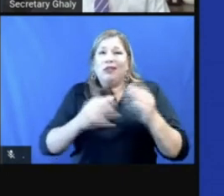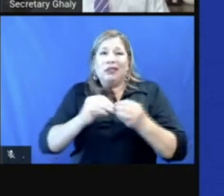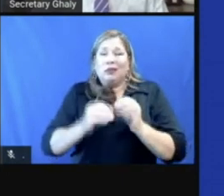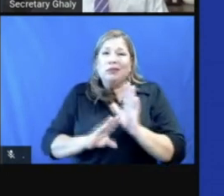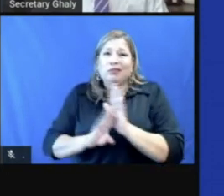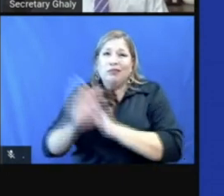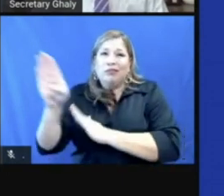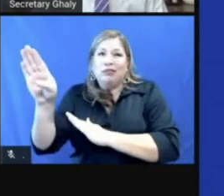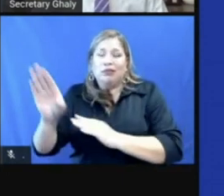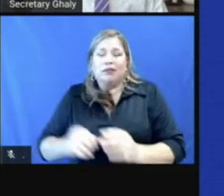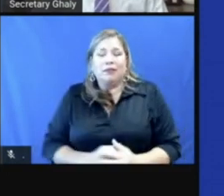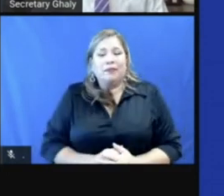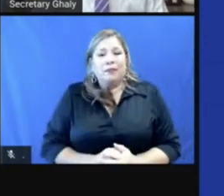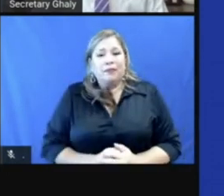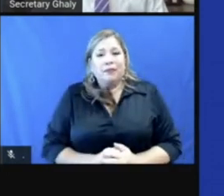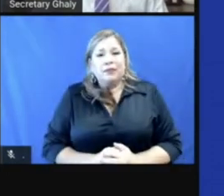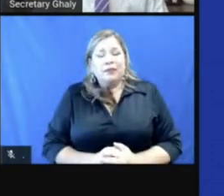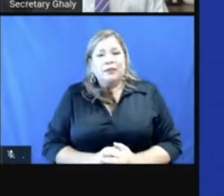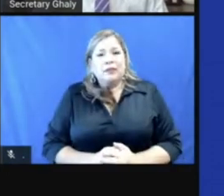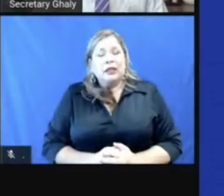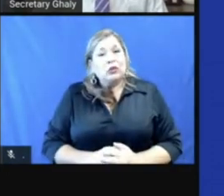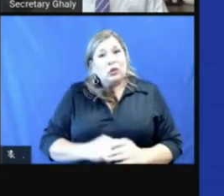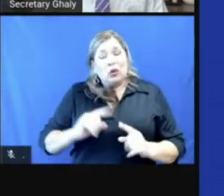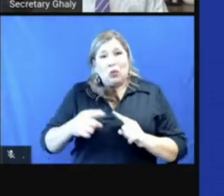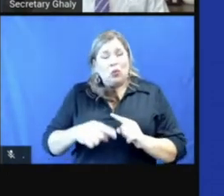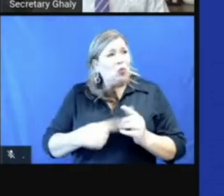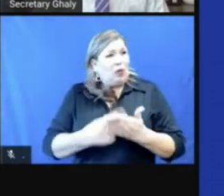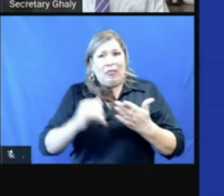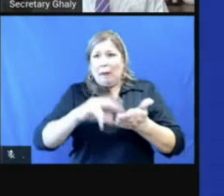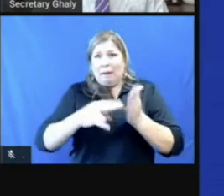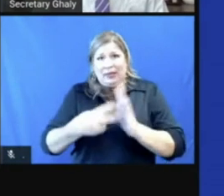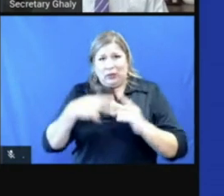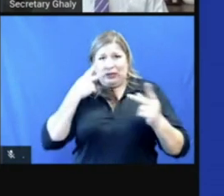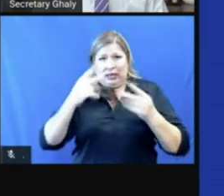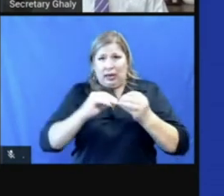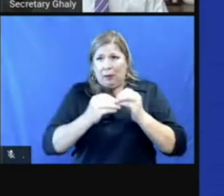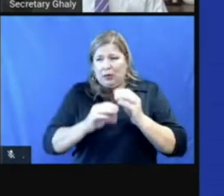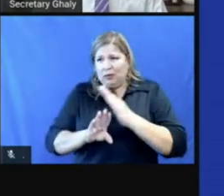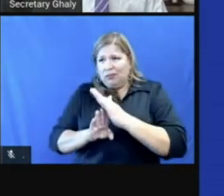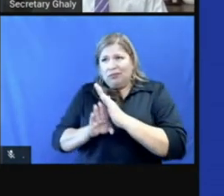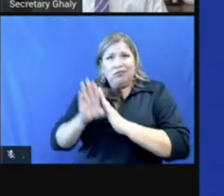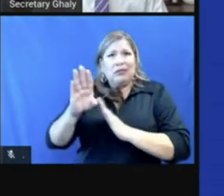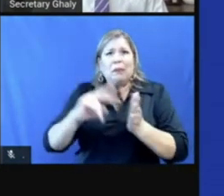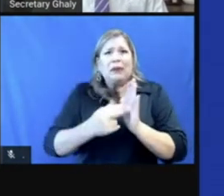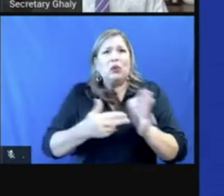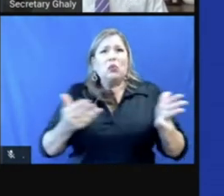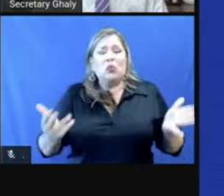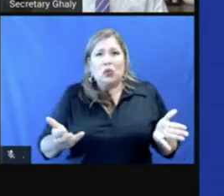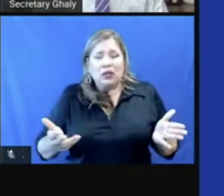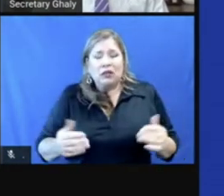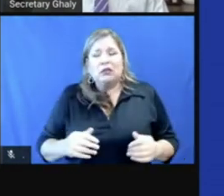So what does it mean when levels are this high across the state? Really means that activities that you